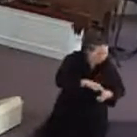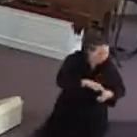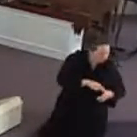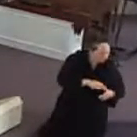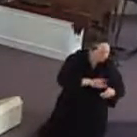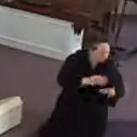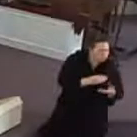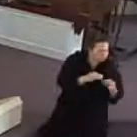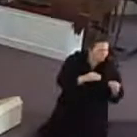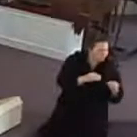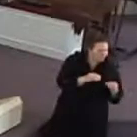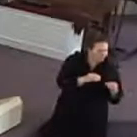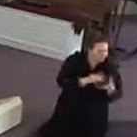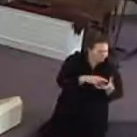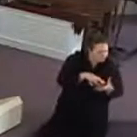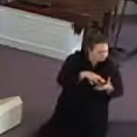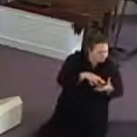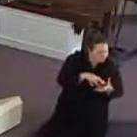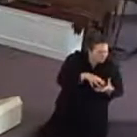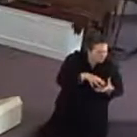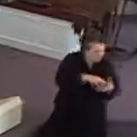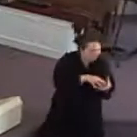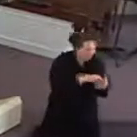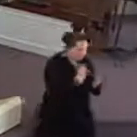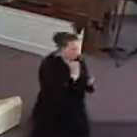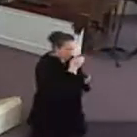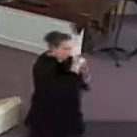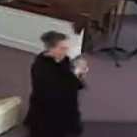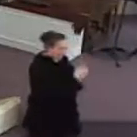so much? And you know what they did? They lied.